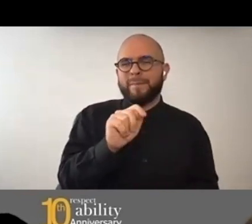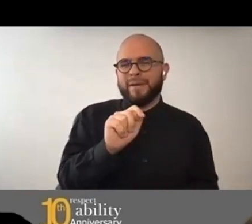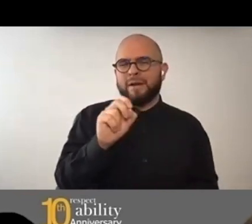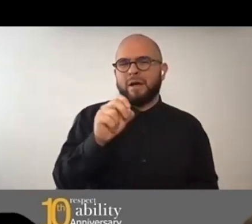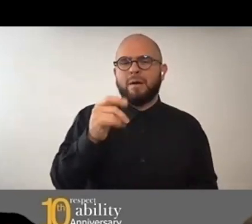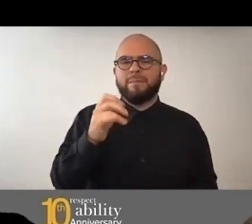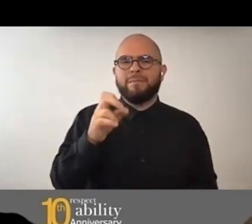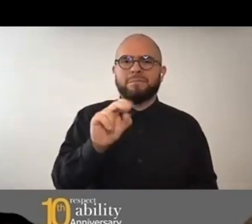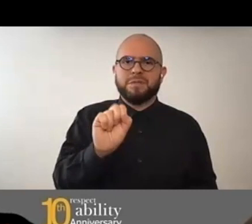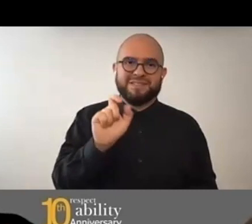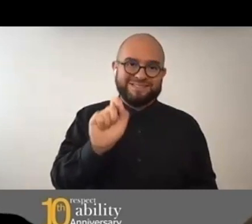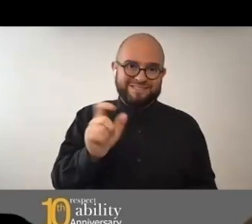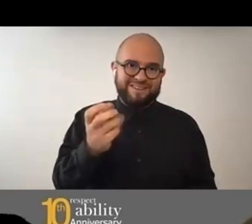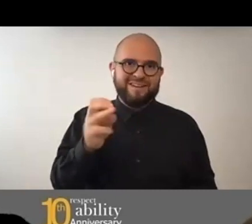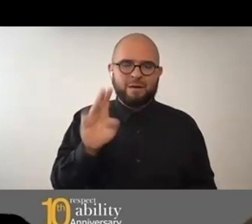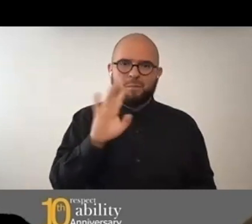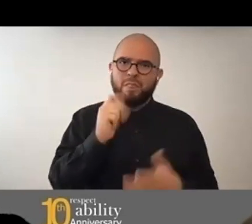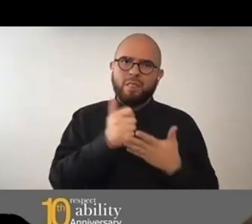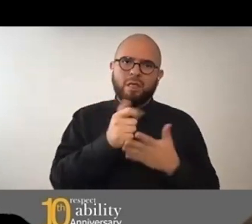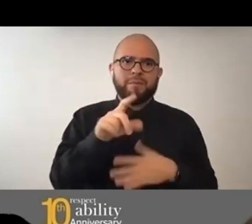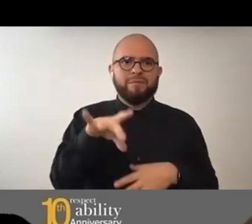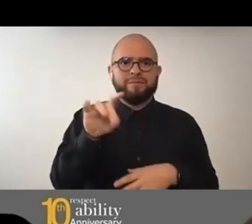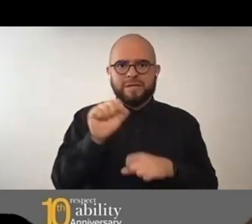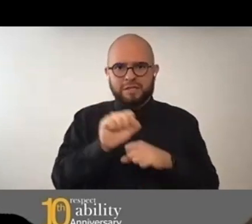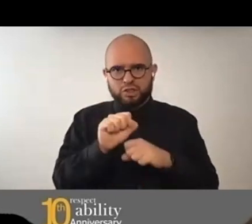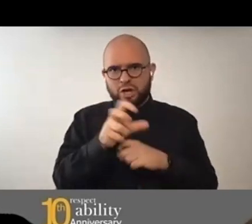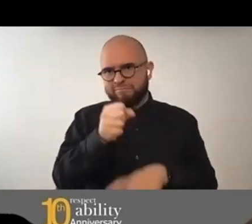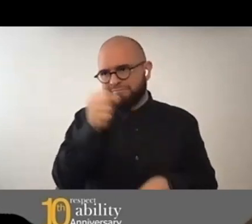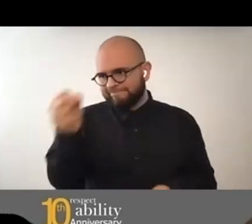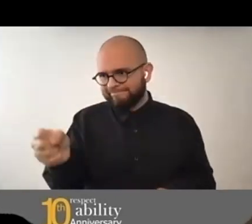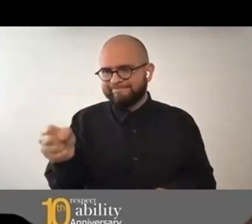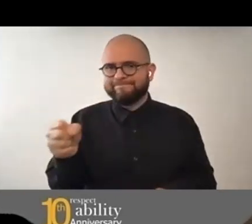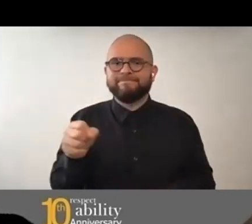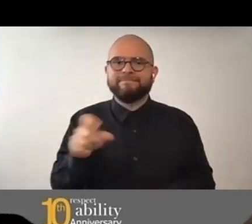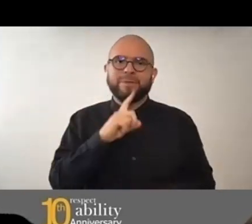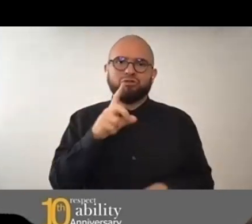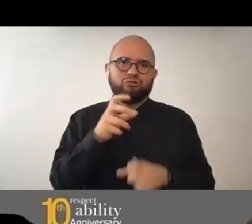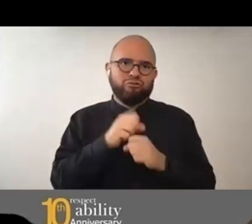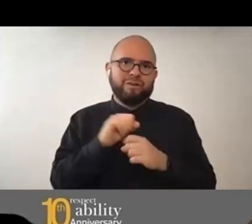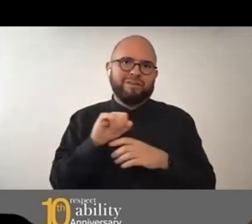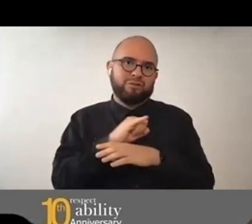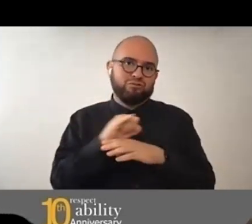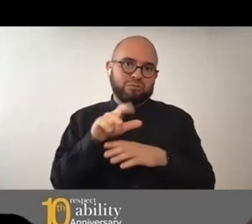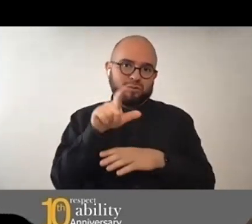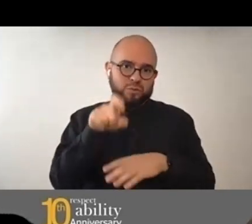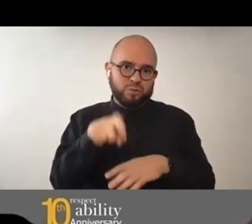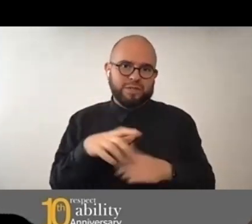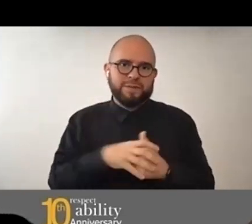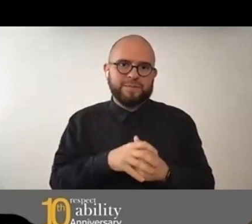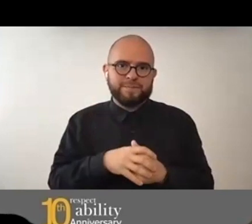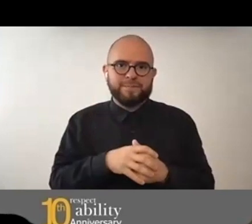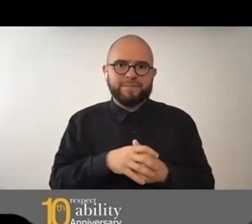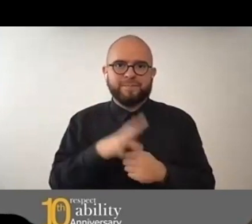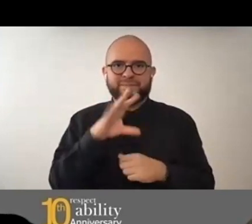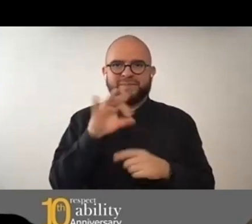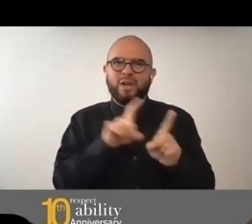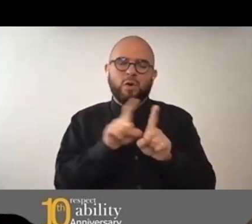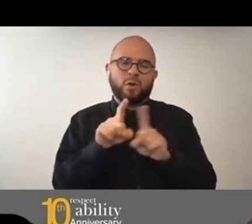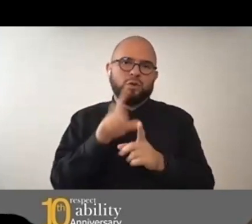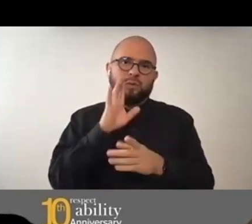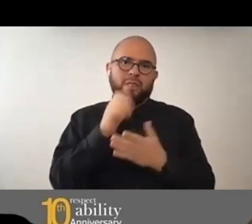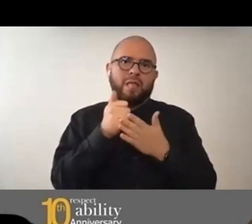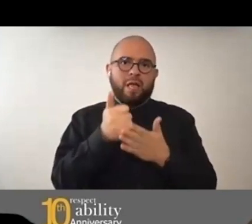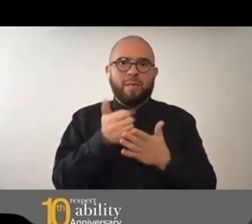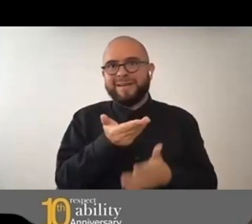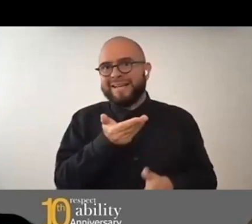They help with job placement, and they can help you get, the internships and such that you might need. And also Getting Hired, which again